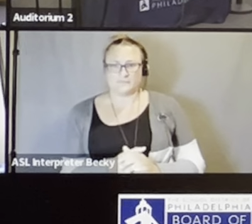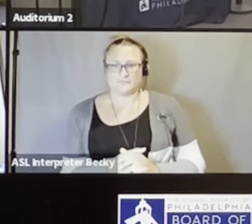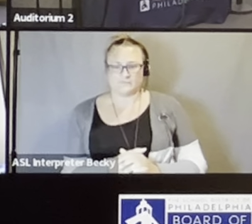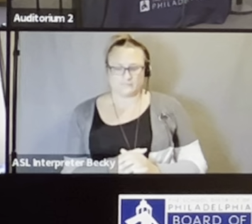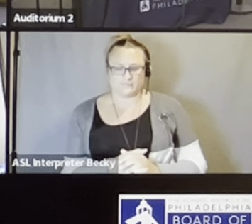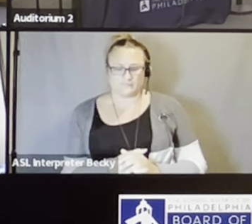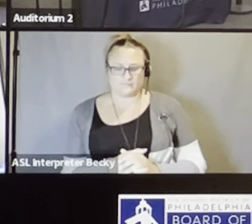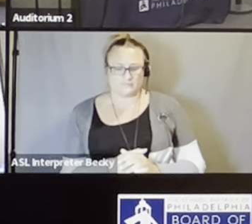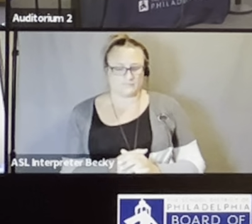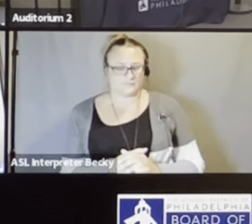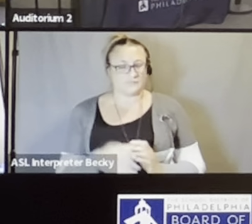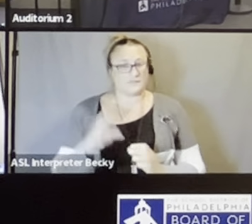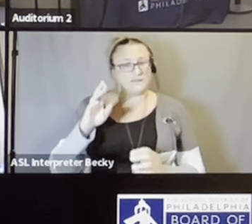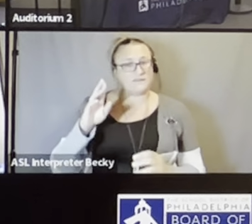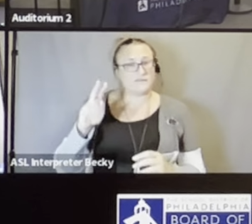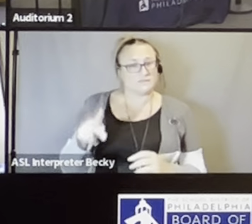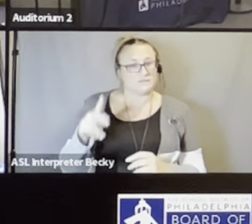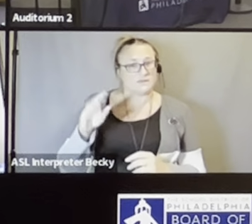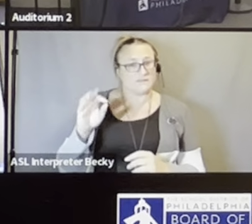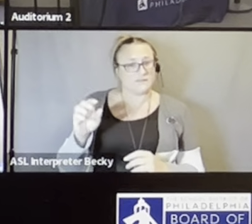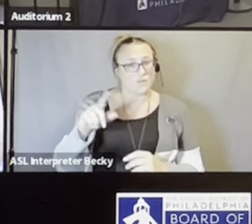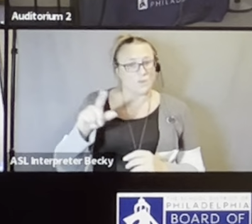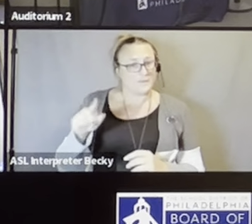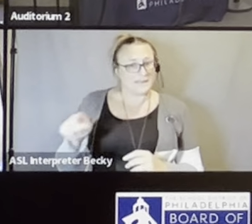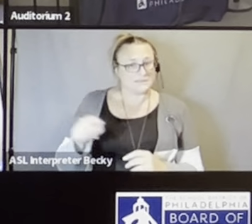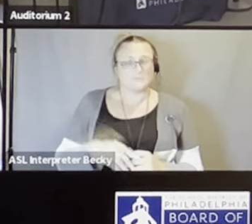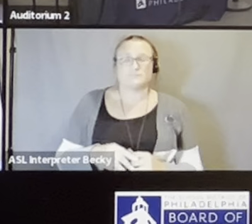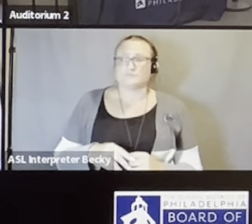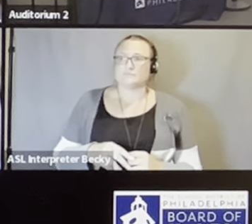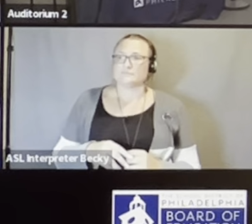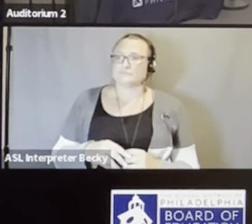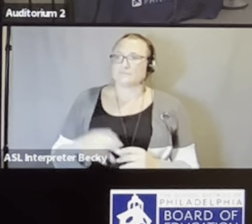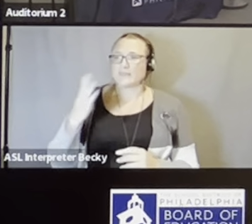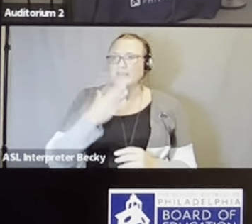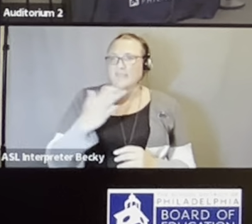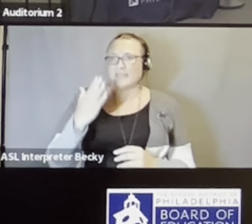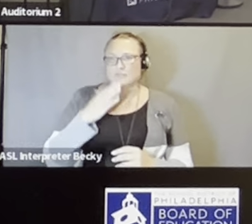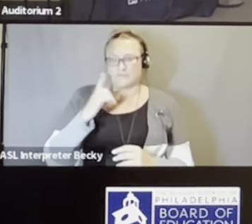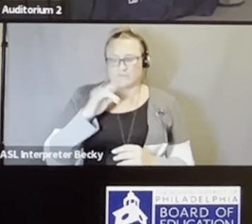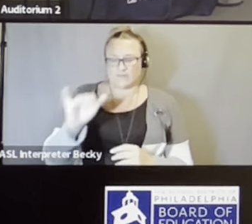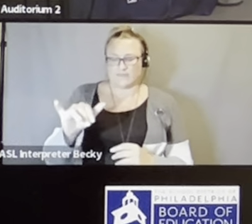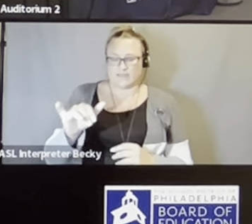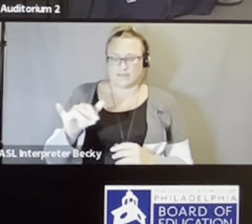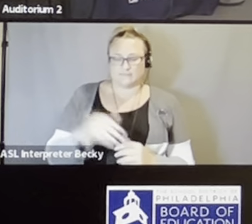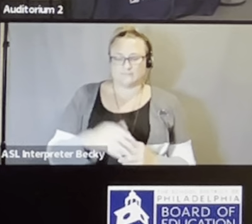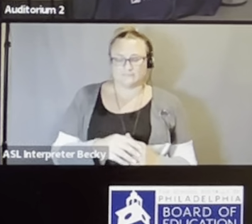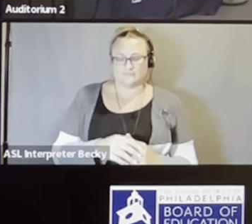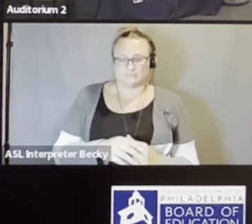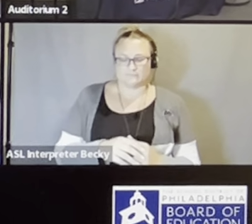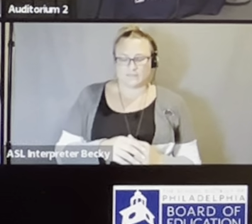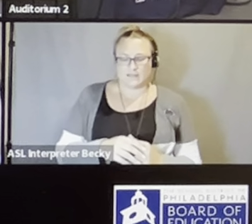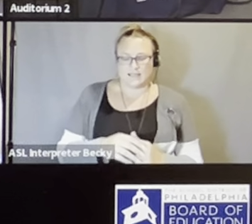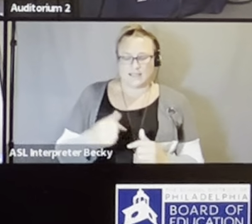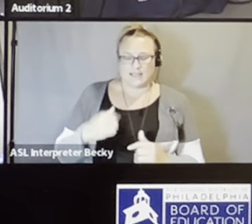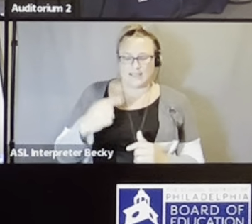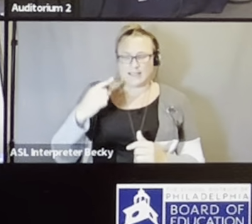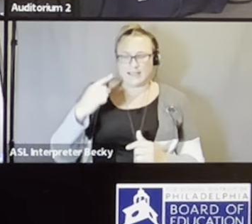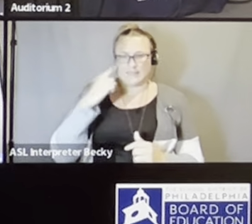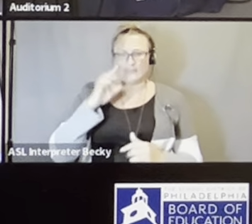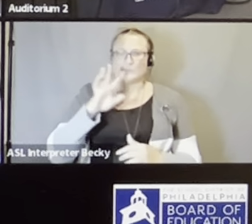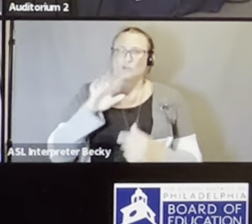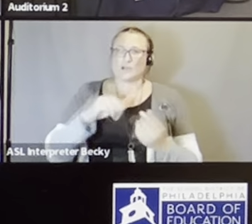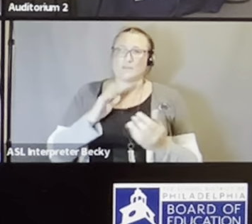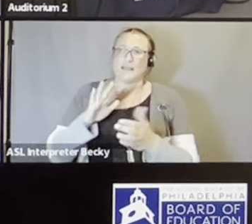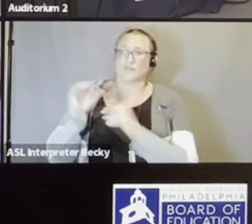Vice President Fix Lopez. Yeah, thank you. One of this, and thank you for that, Board Member Lamb. I think in a revocation,